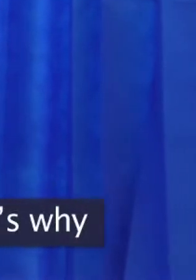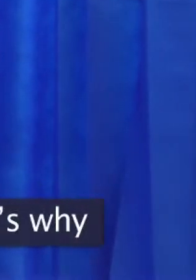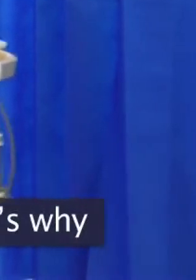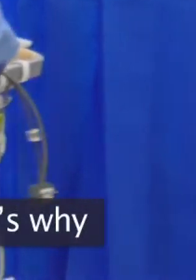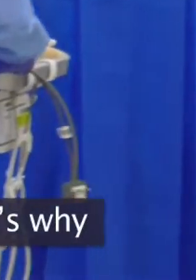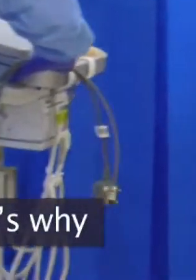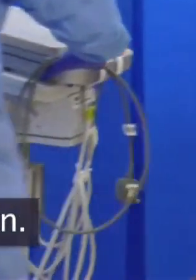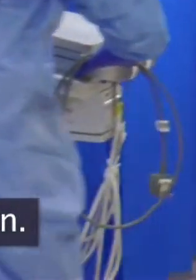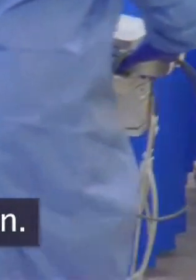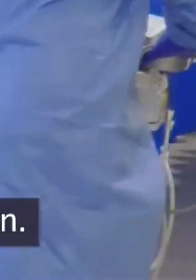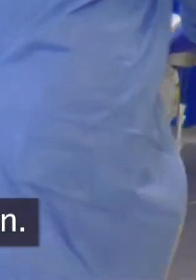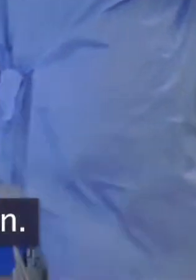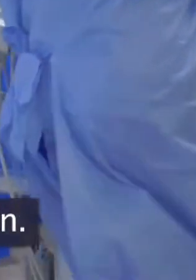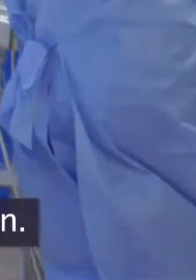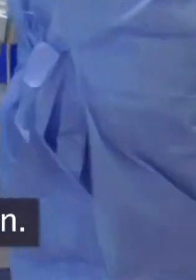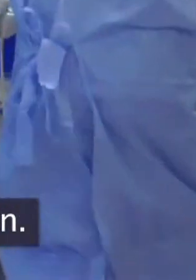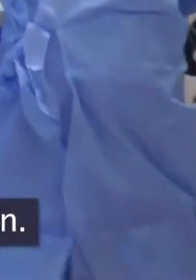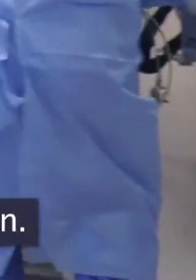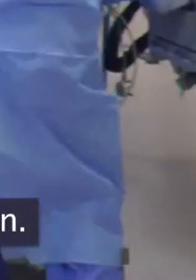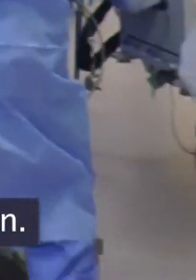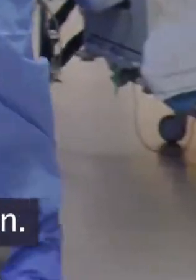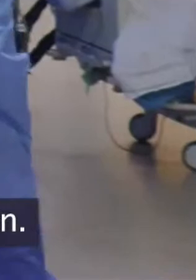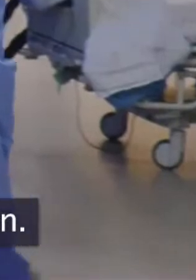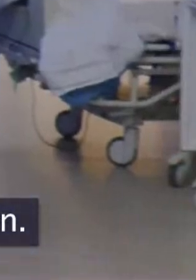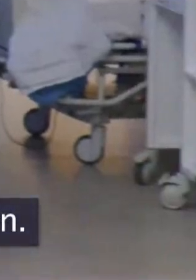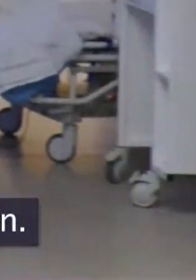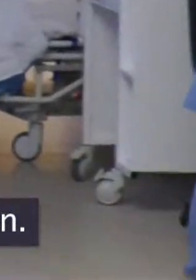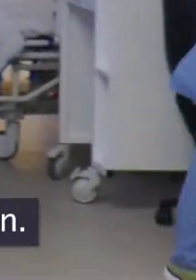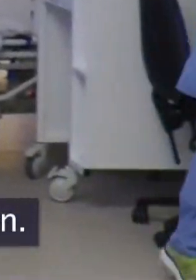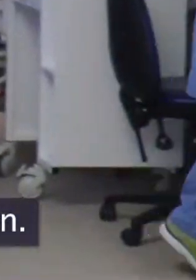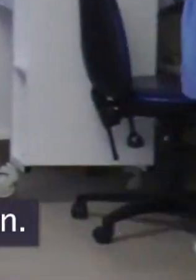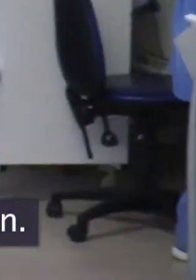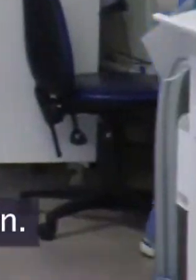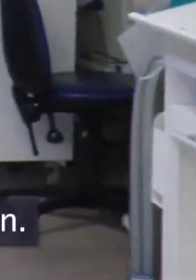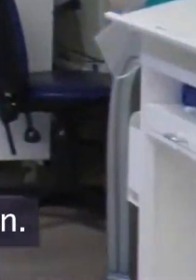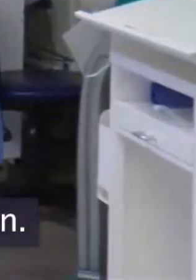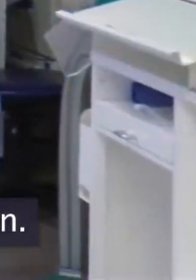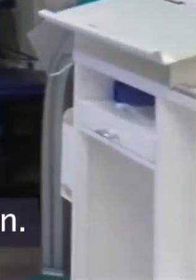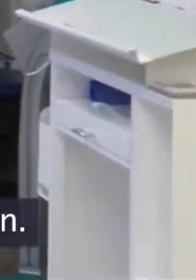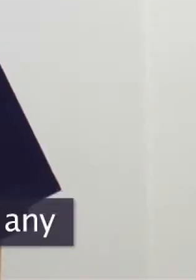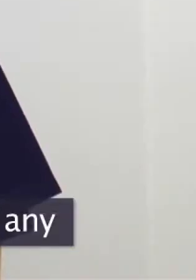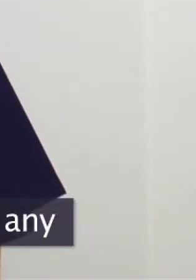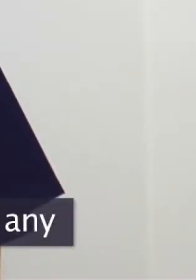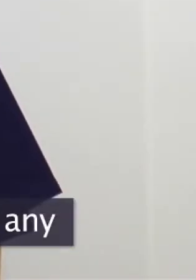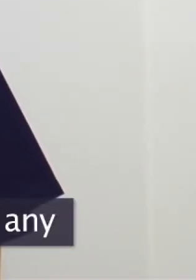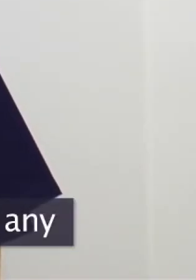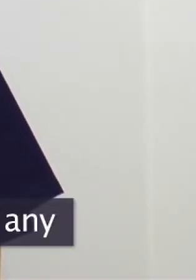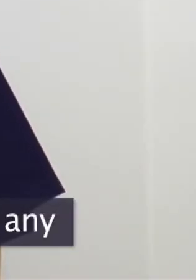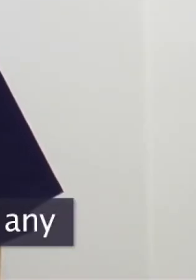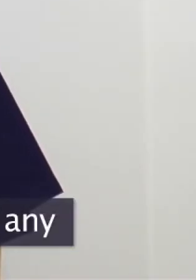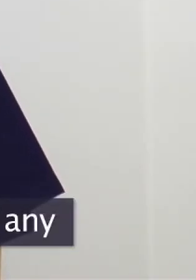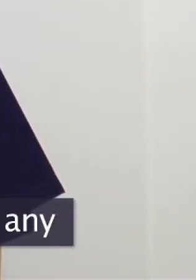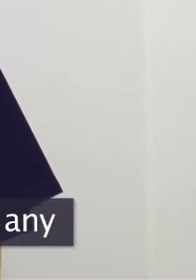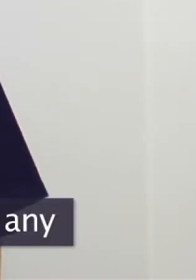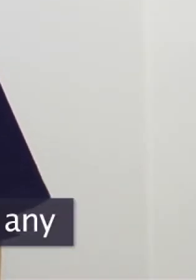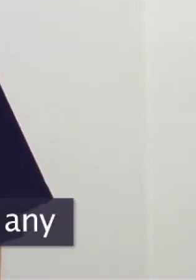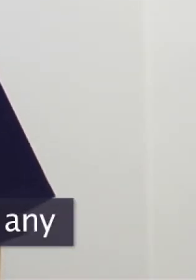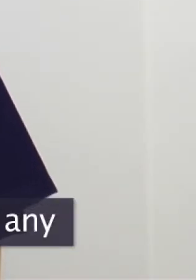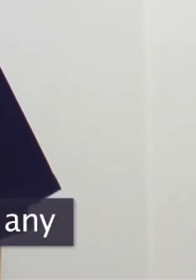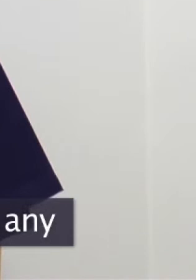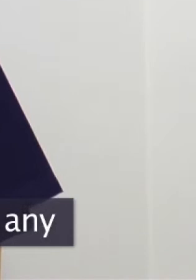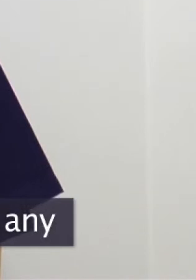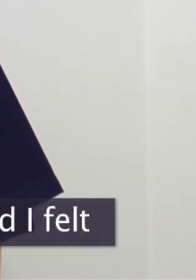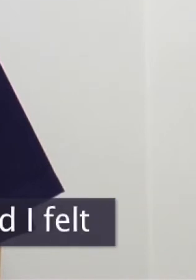moment, and that's why I introduced this photo badge for people's attention. I found that patients, when they were looking at